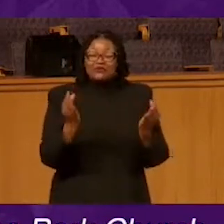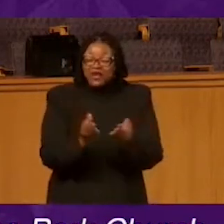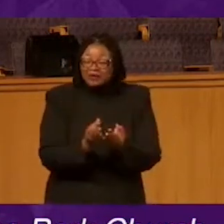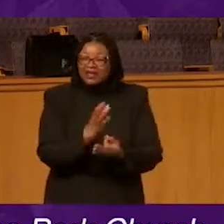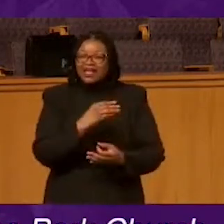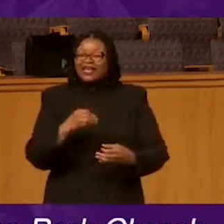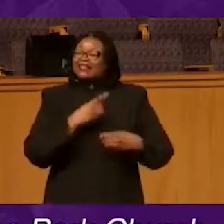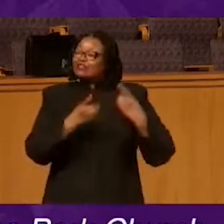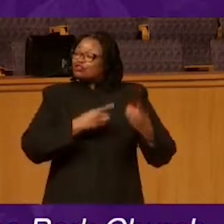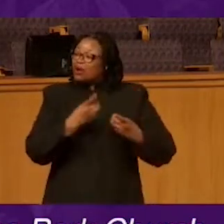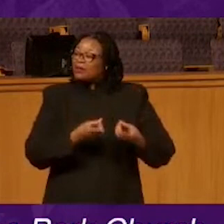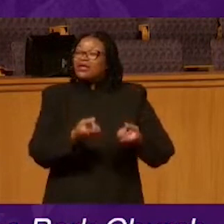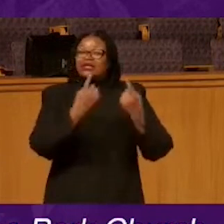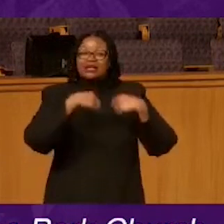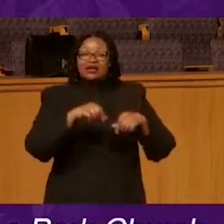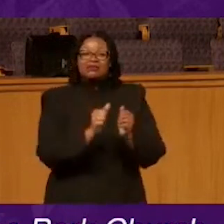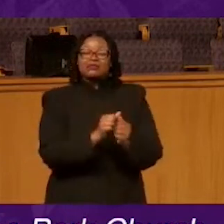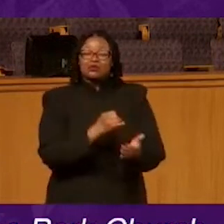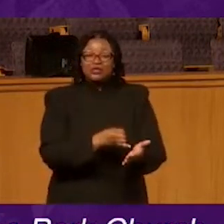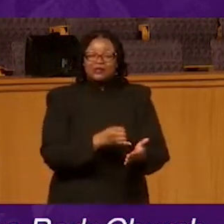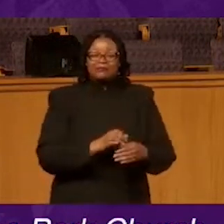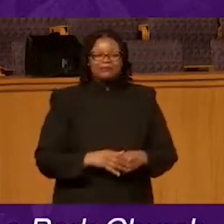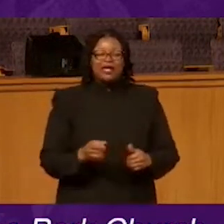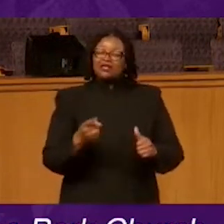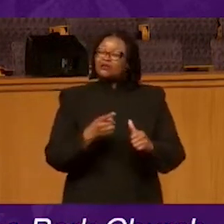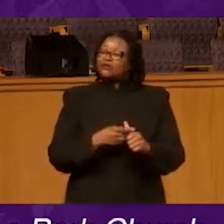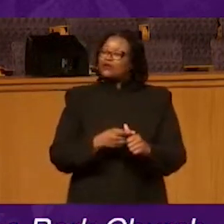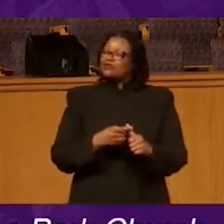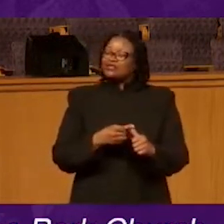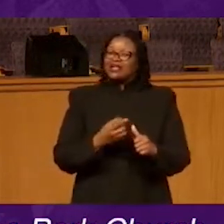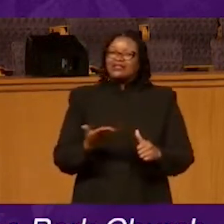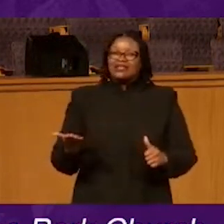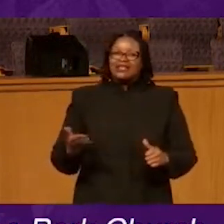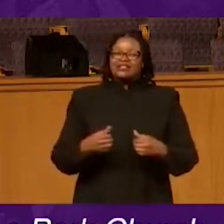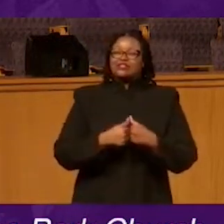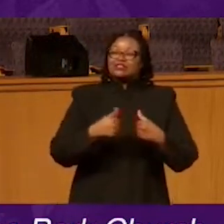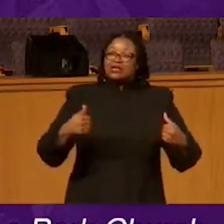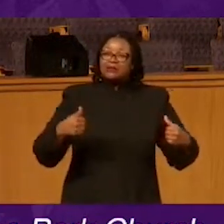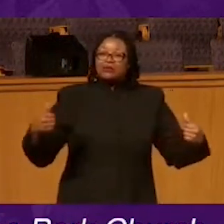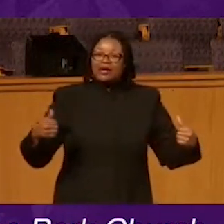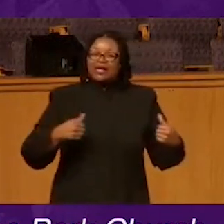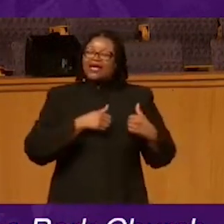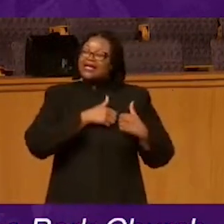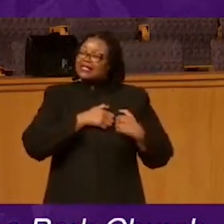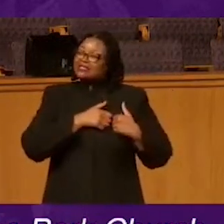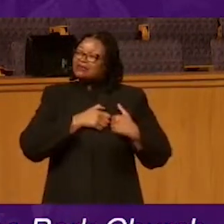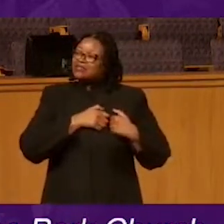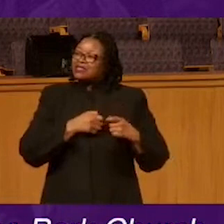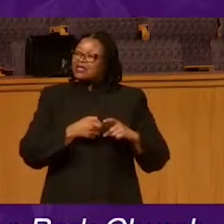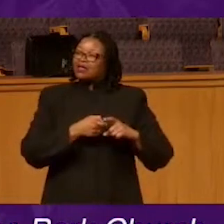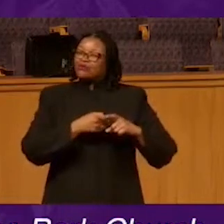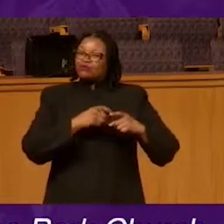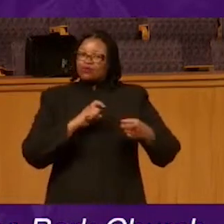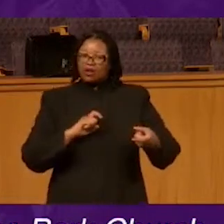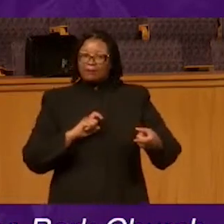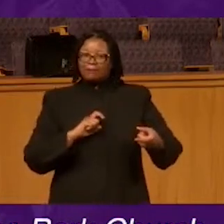it. The first thing that Jesus teaches us is to separate intimacy from